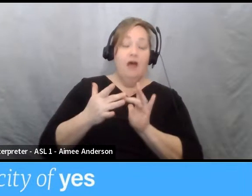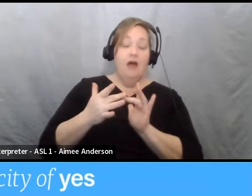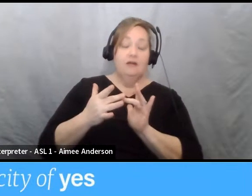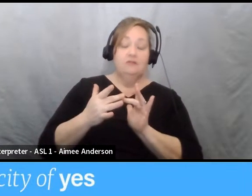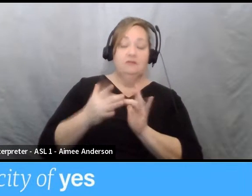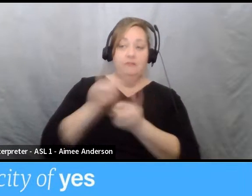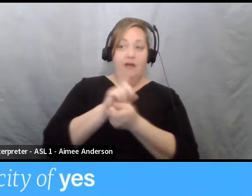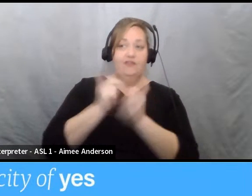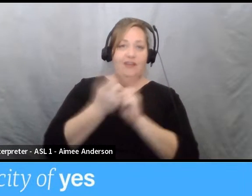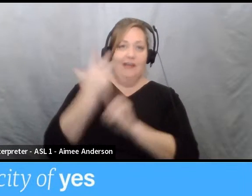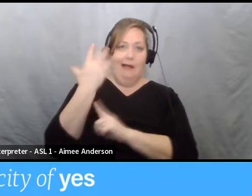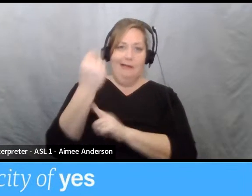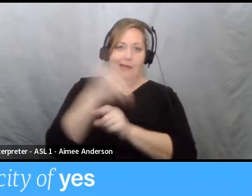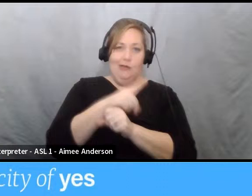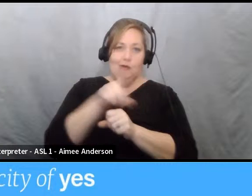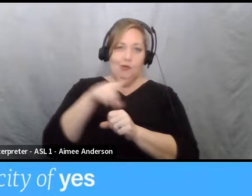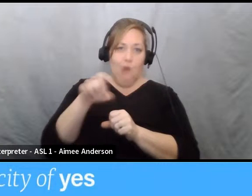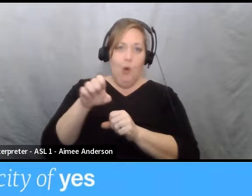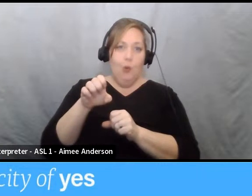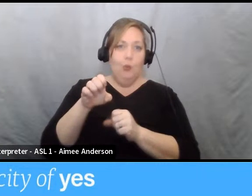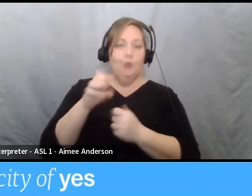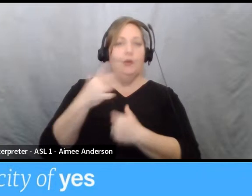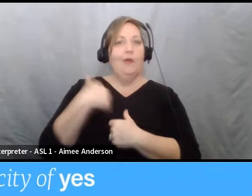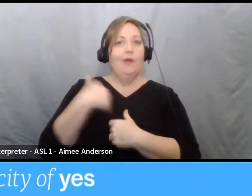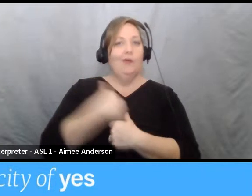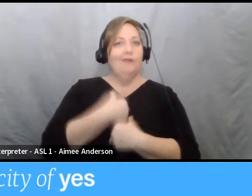changes outside the zoning that we should be thinking about.